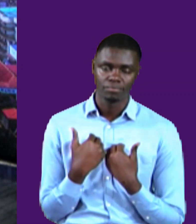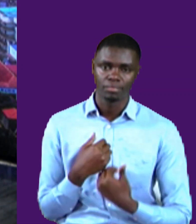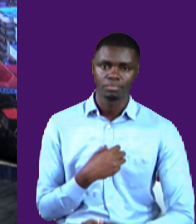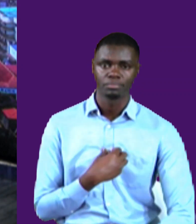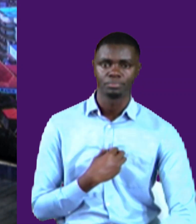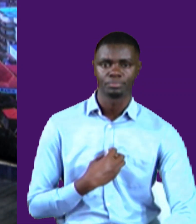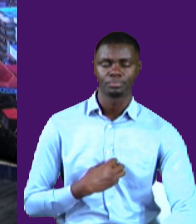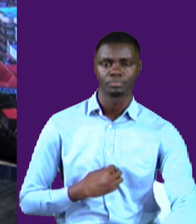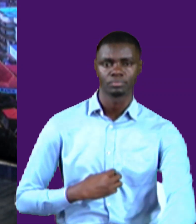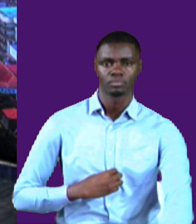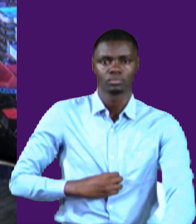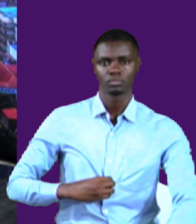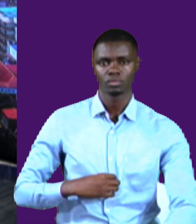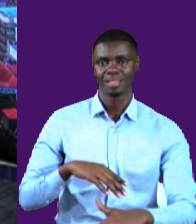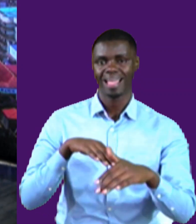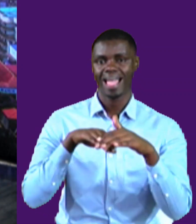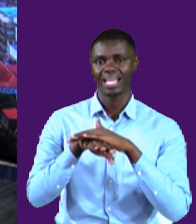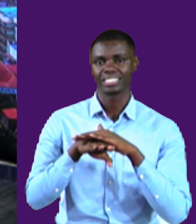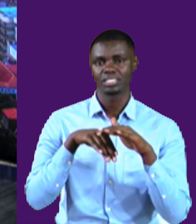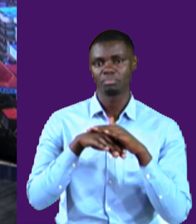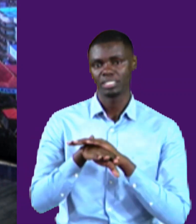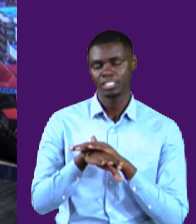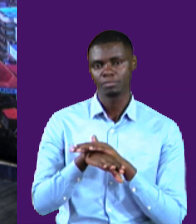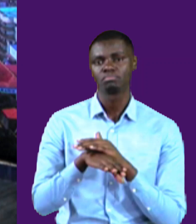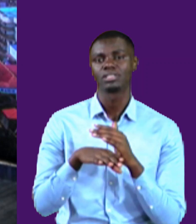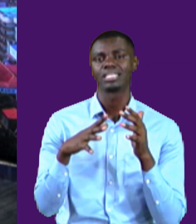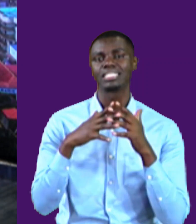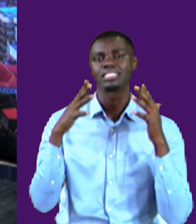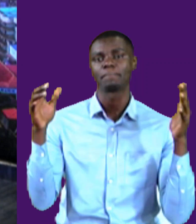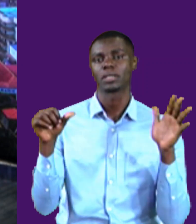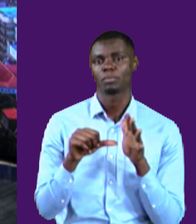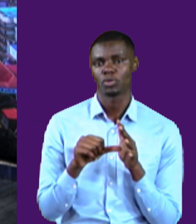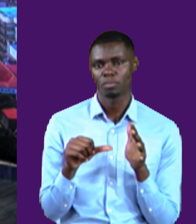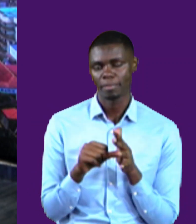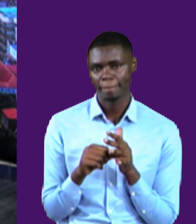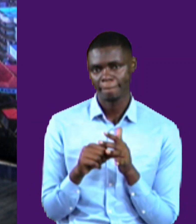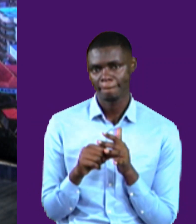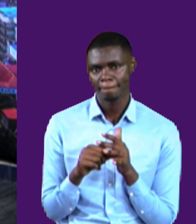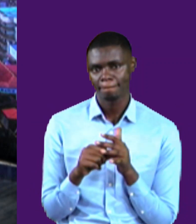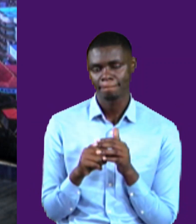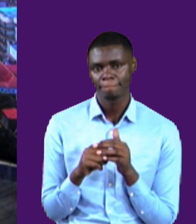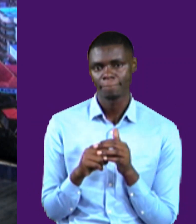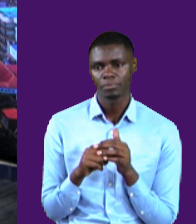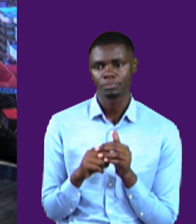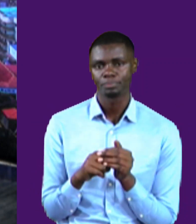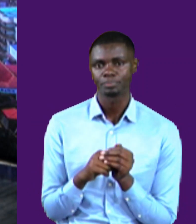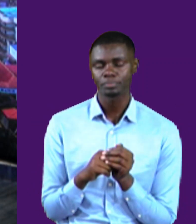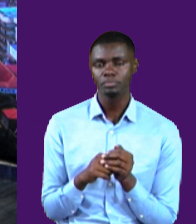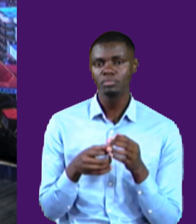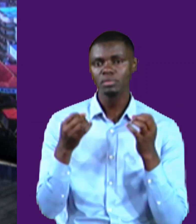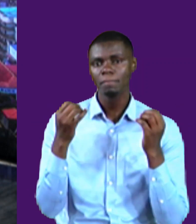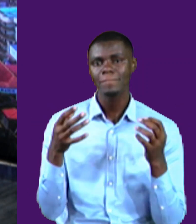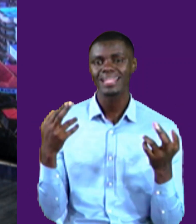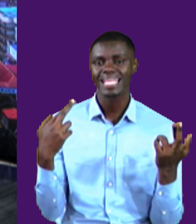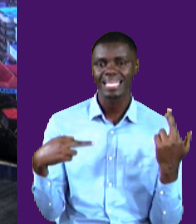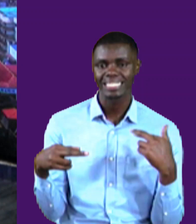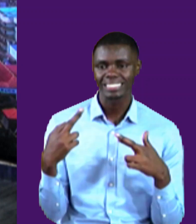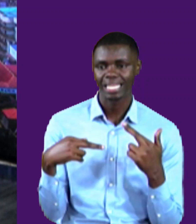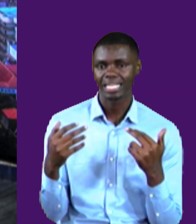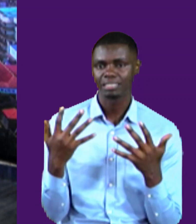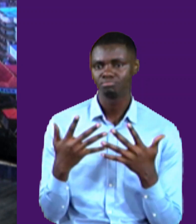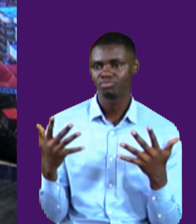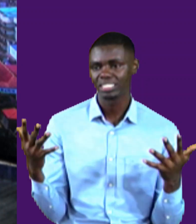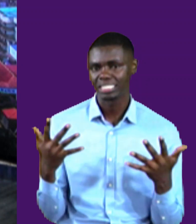mentioned. Of course, accessibility is a major issue. And many recycling